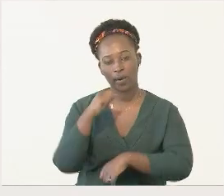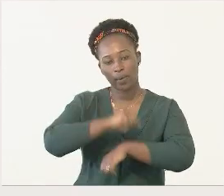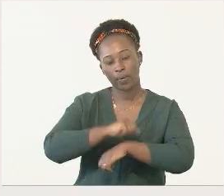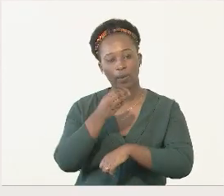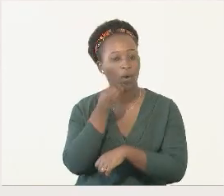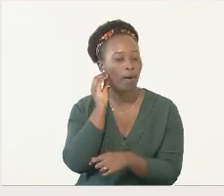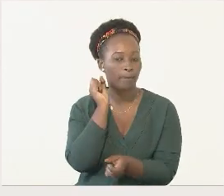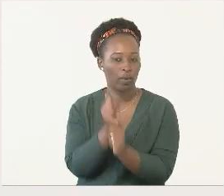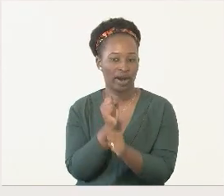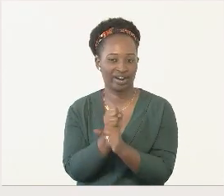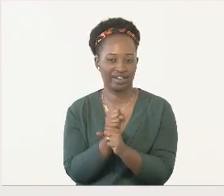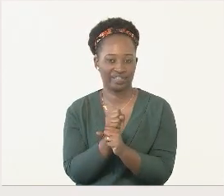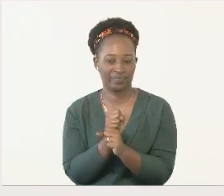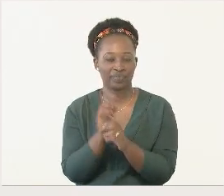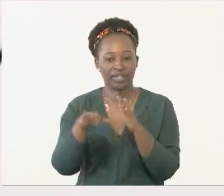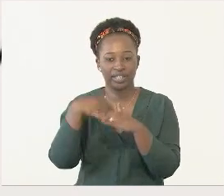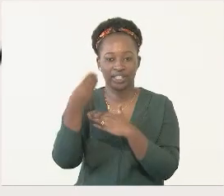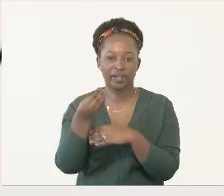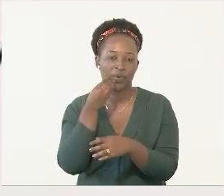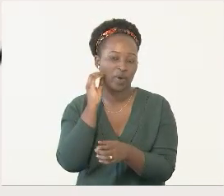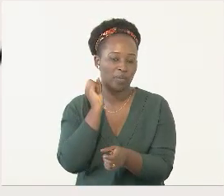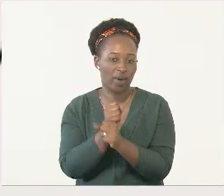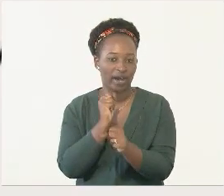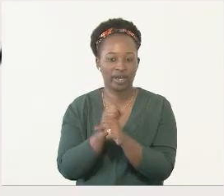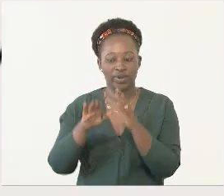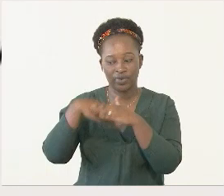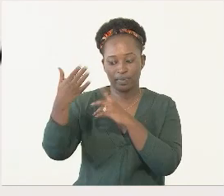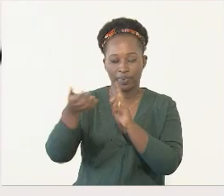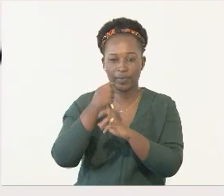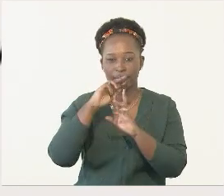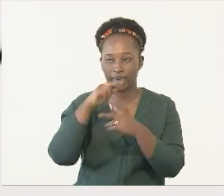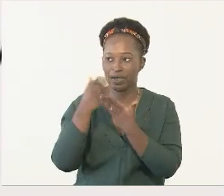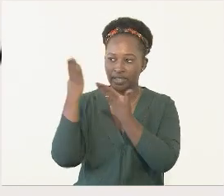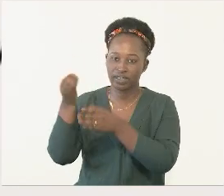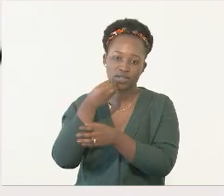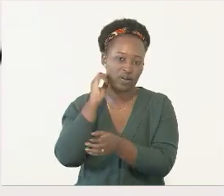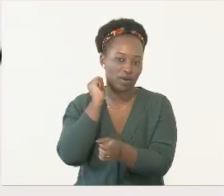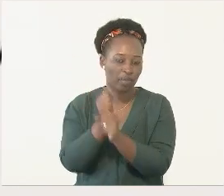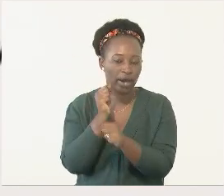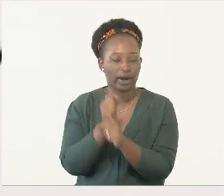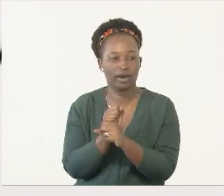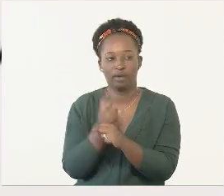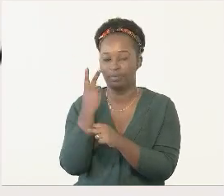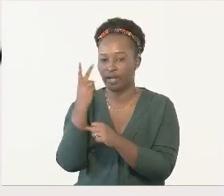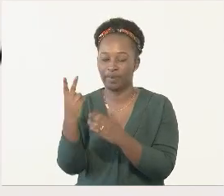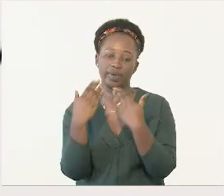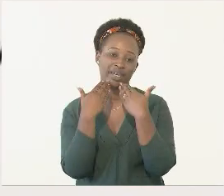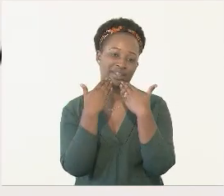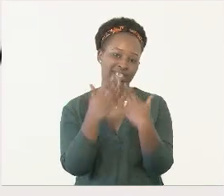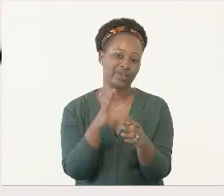homework, and then you get the answer. This is the homework, and you have to go through the homework. And thank you very